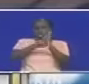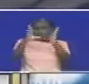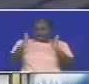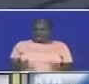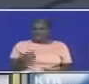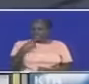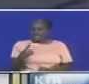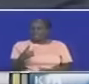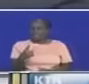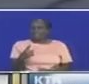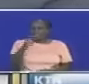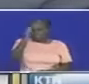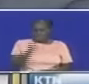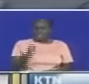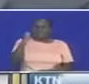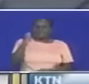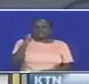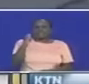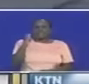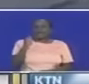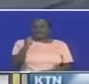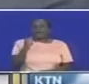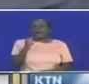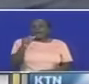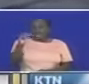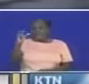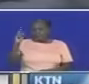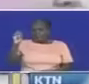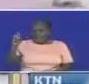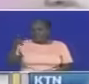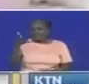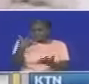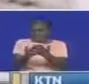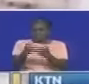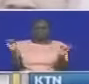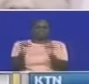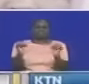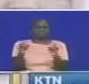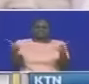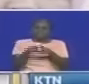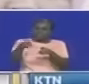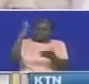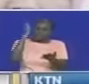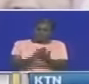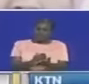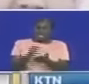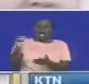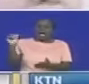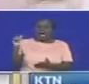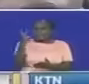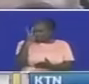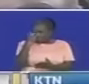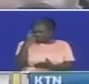Muteti told Justice Edward Muridhi that Hemed was not in police custody. While Muteti confirmed that Hemed was among the